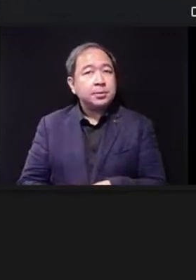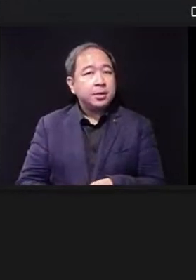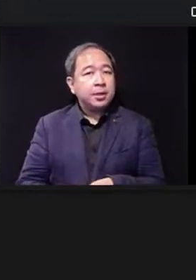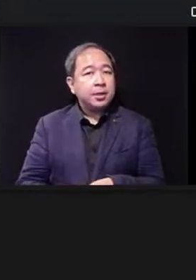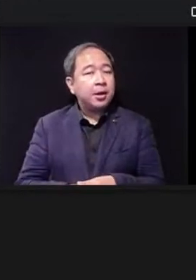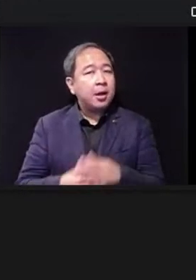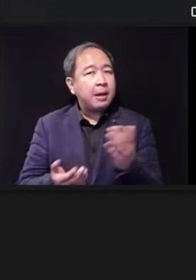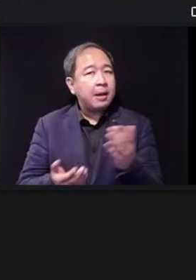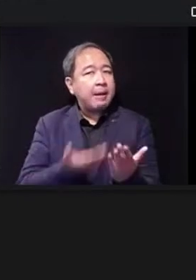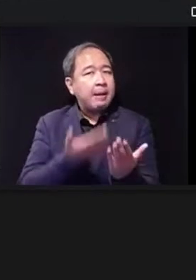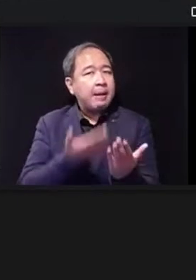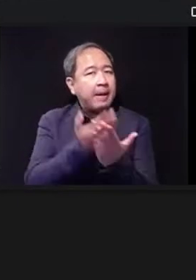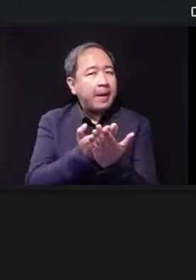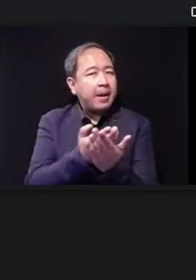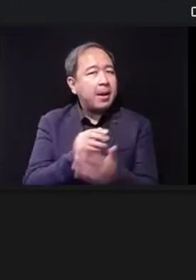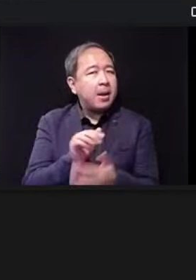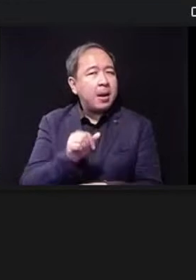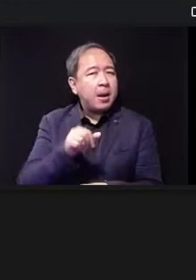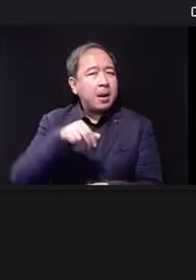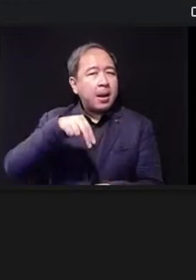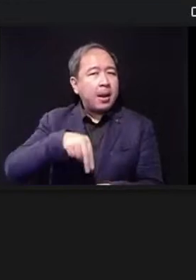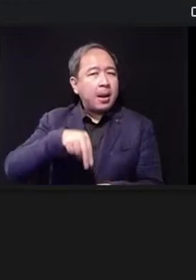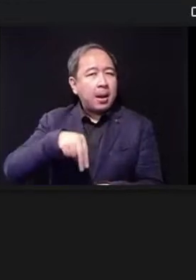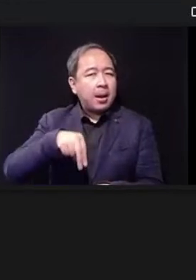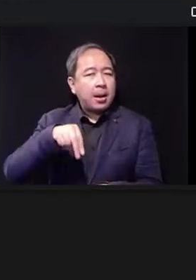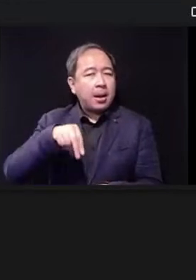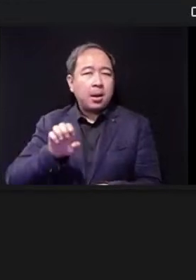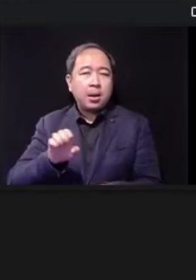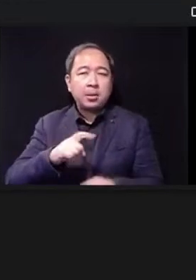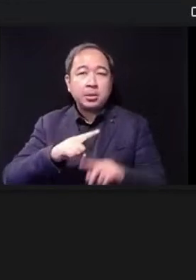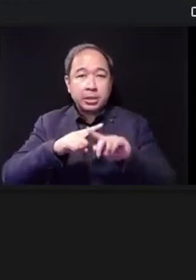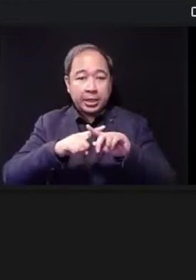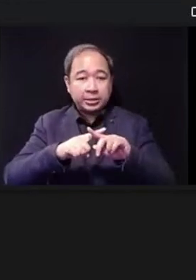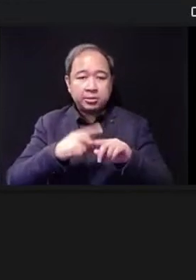used in the conference.